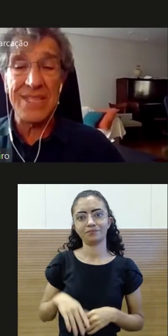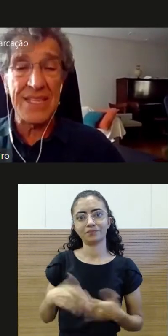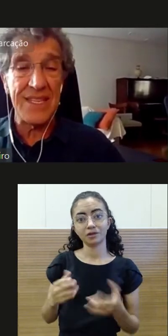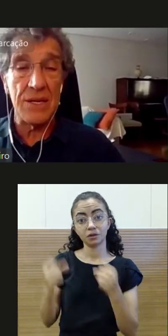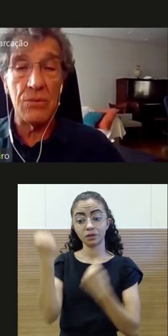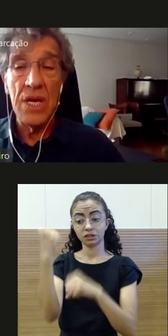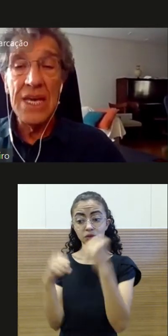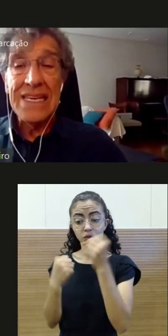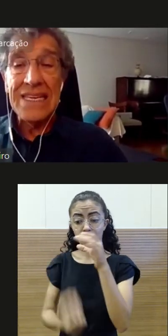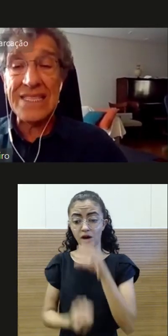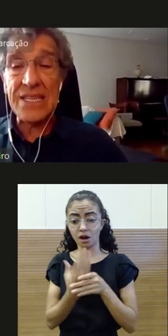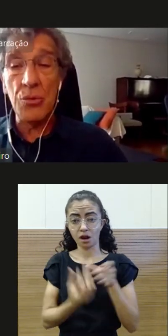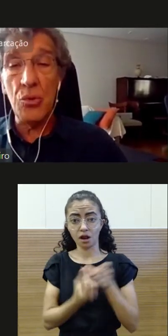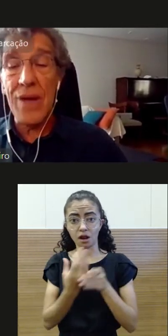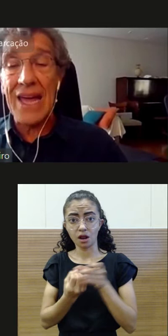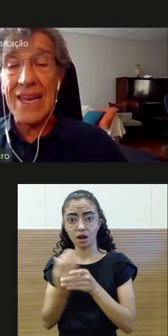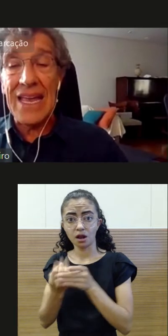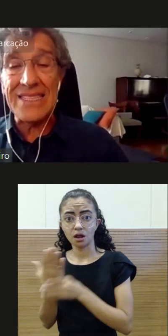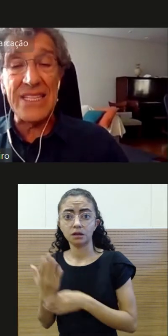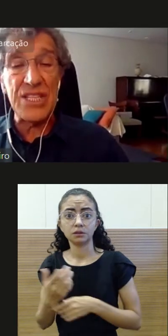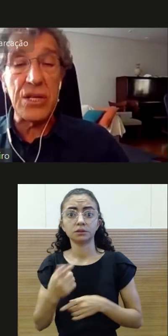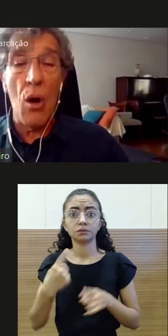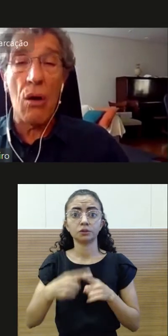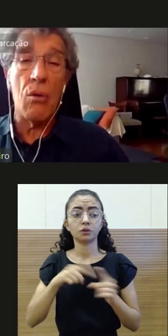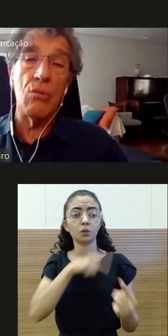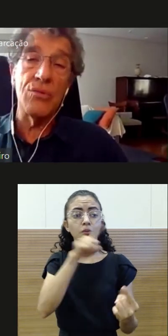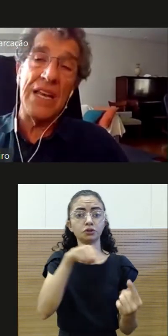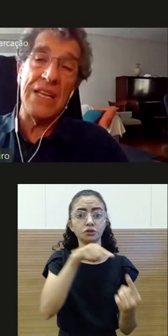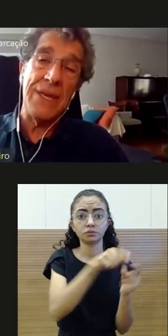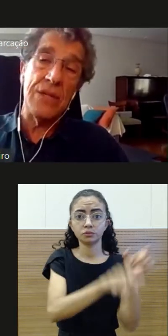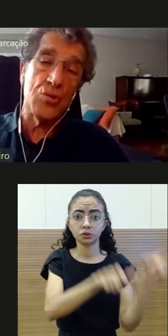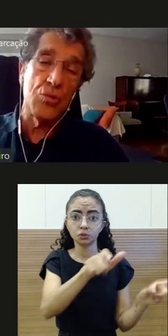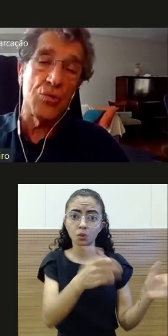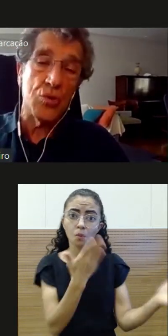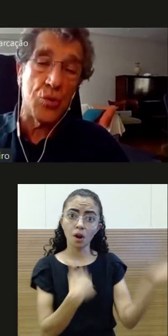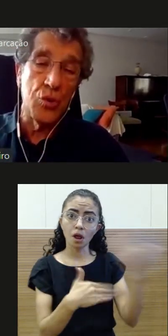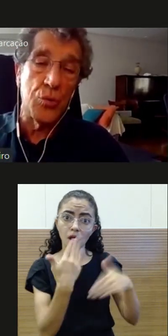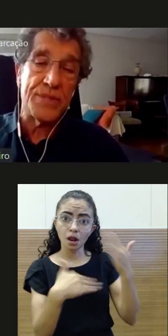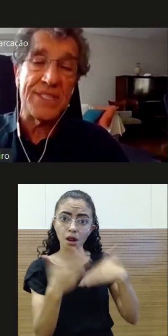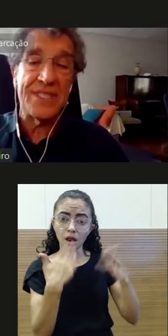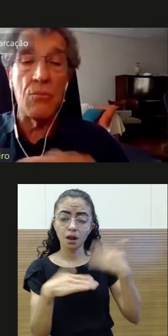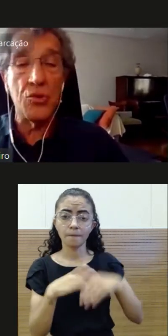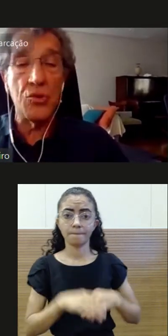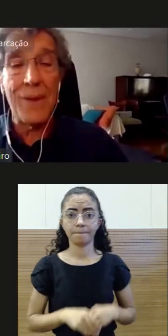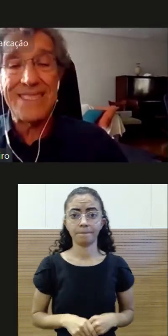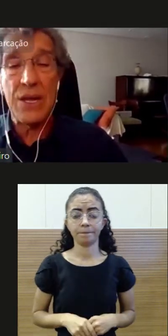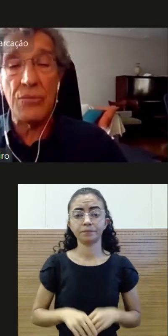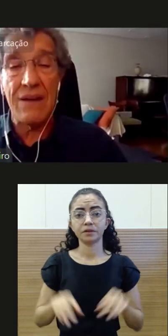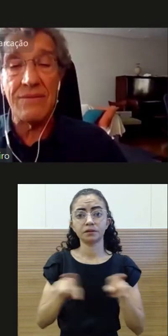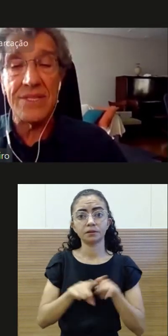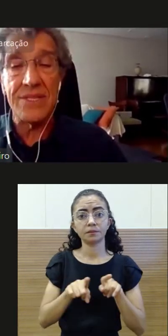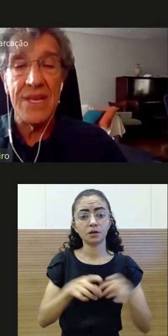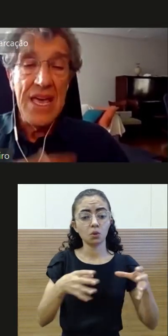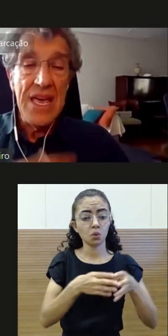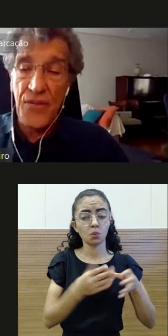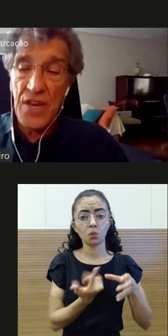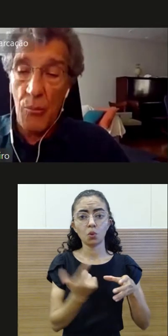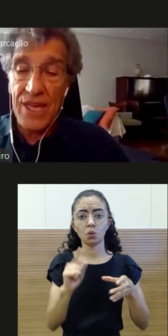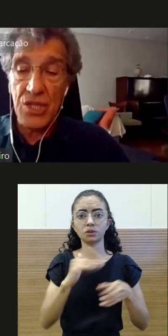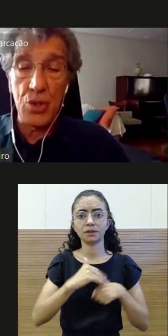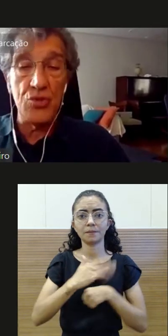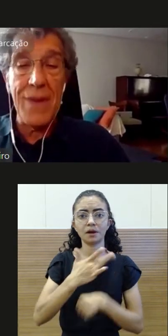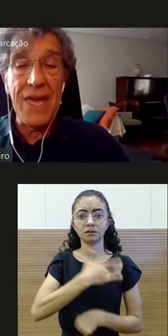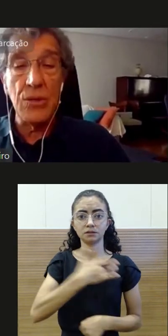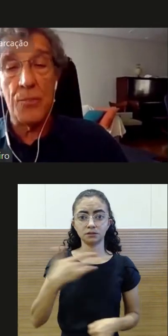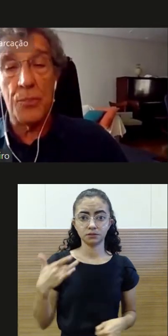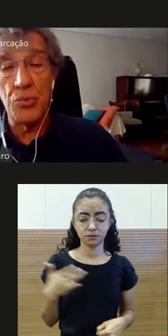excess, and because they don't give you a sensation of satisfaction, and they take away other